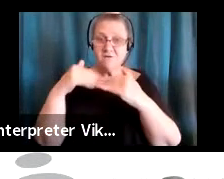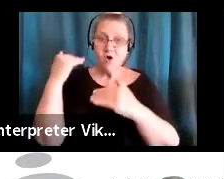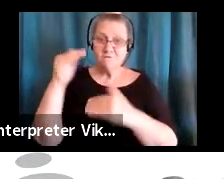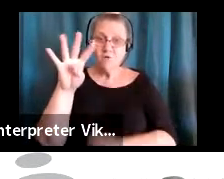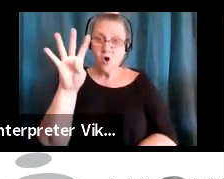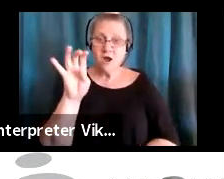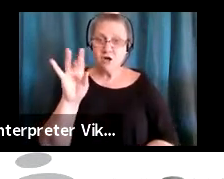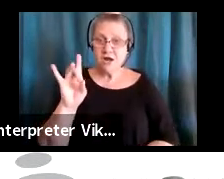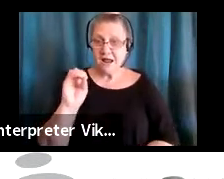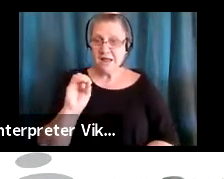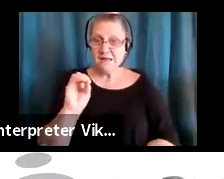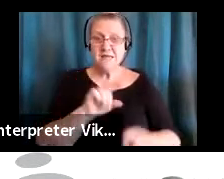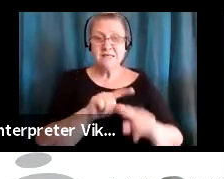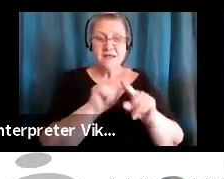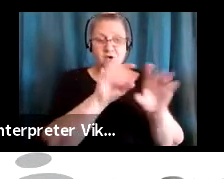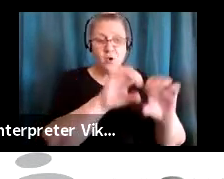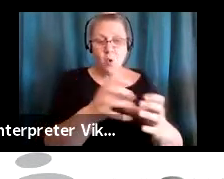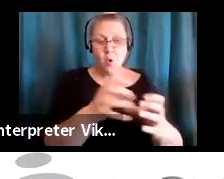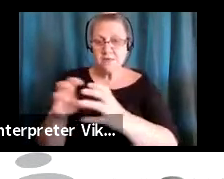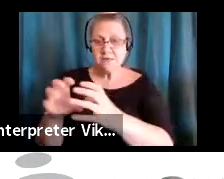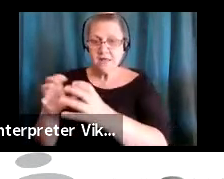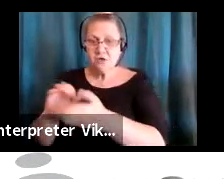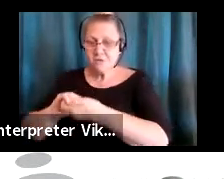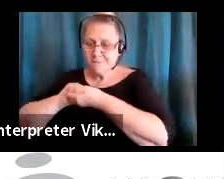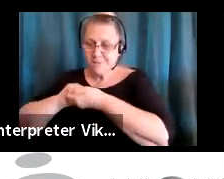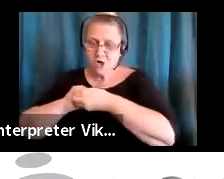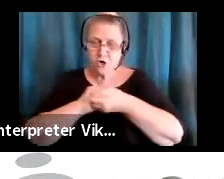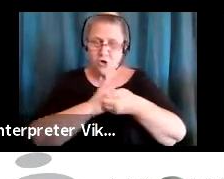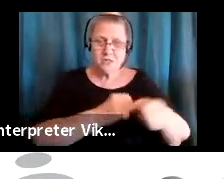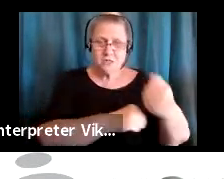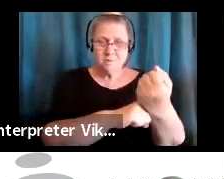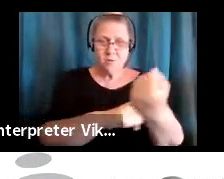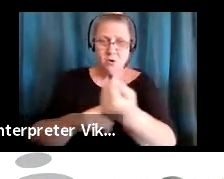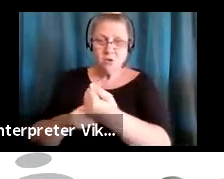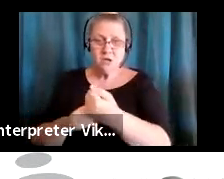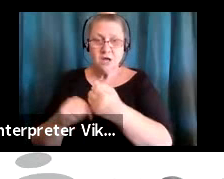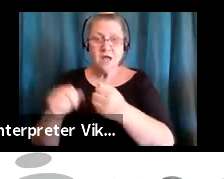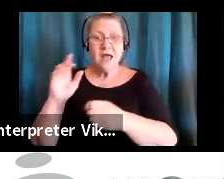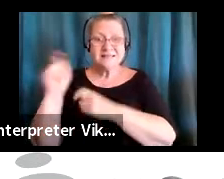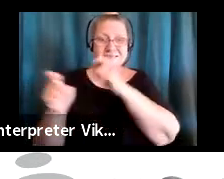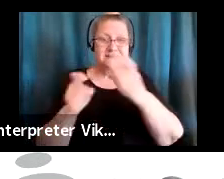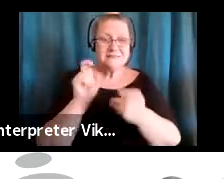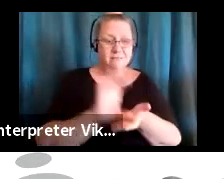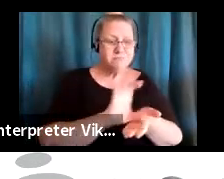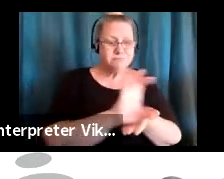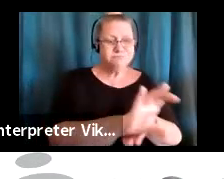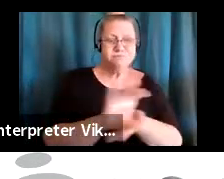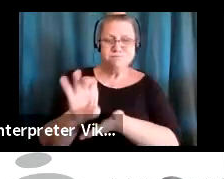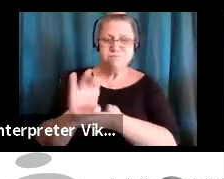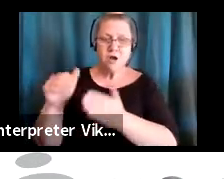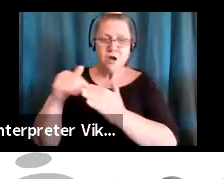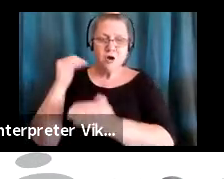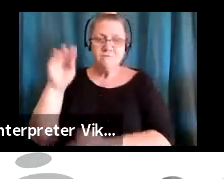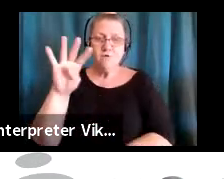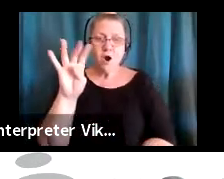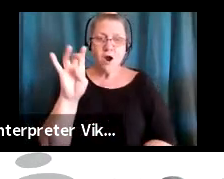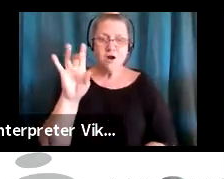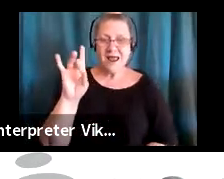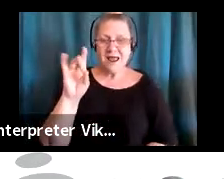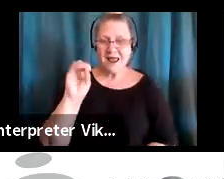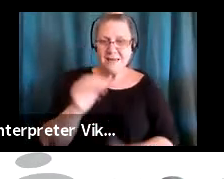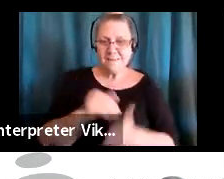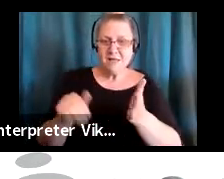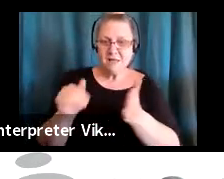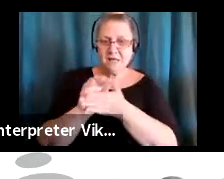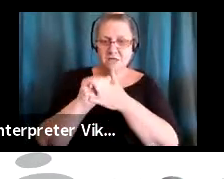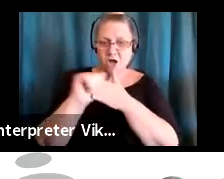organizations that we are partnering with. And we've given out over $85 million in doing so to make sure that our organizations